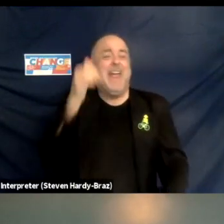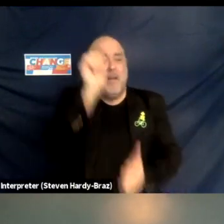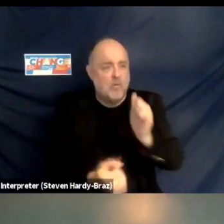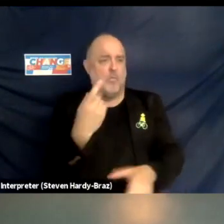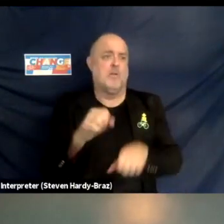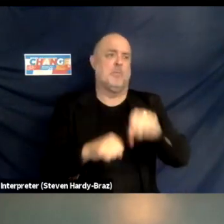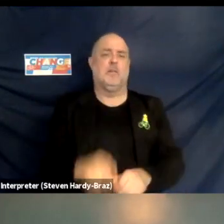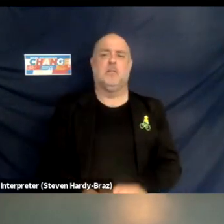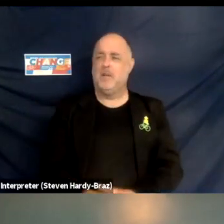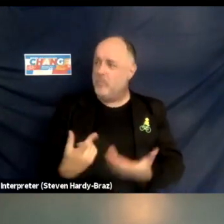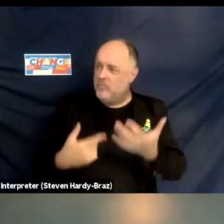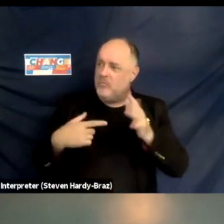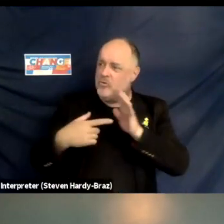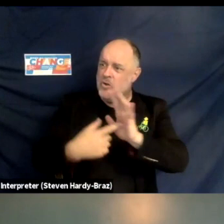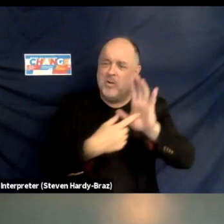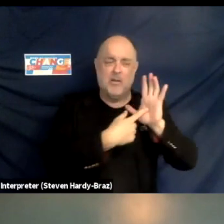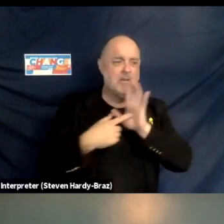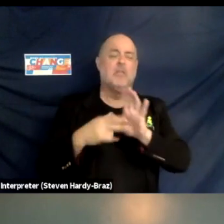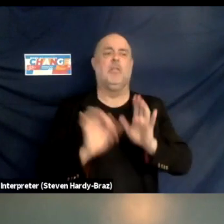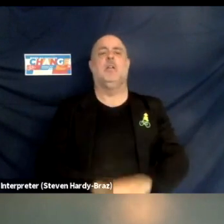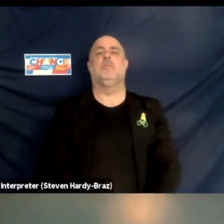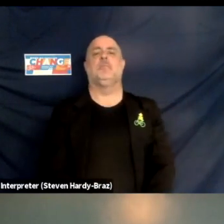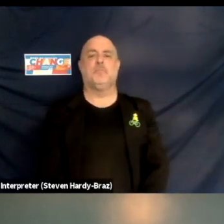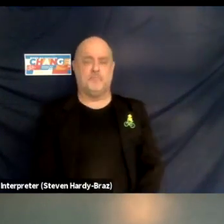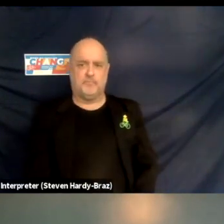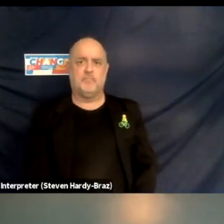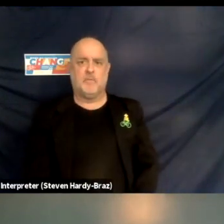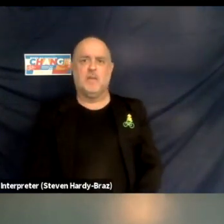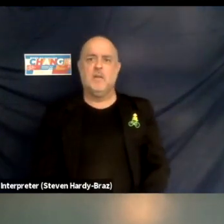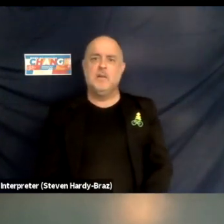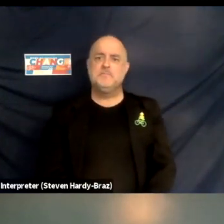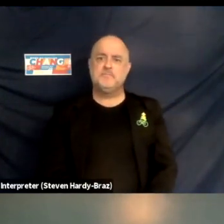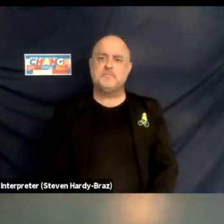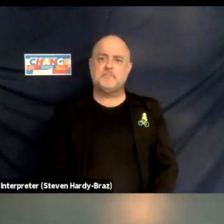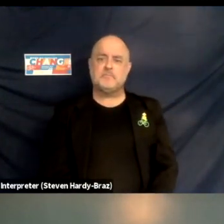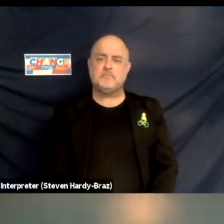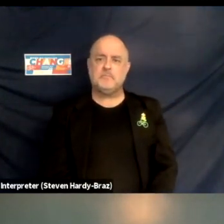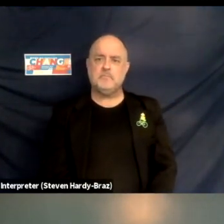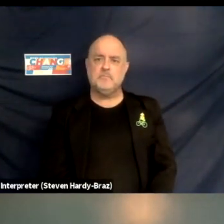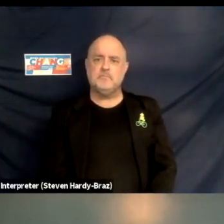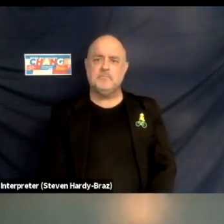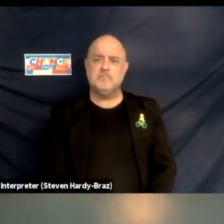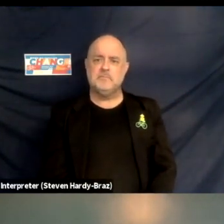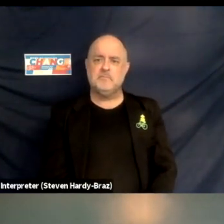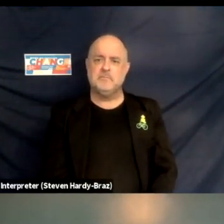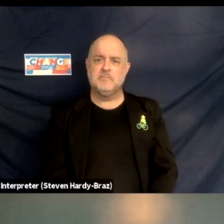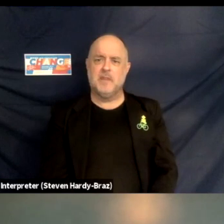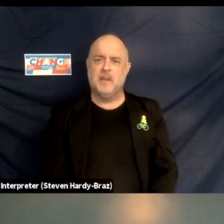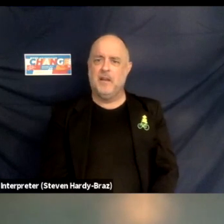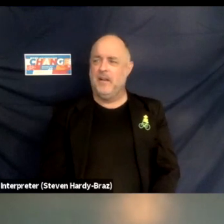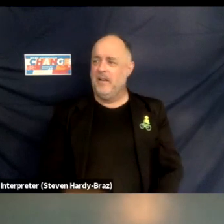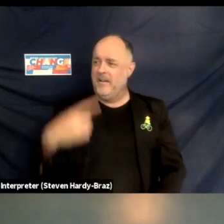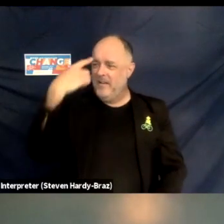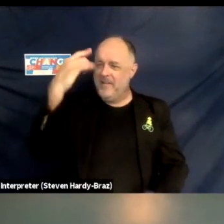we need to make sure that we're reflecting that and being representative of that in all of our work. So yeah, I think that's, you know, where the rubber meets the road. I